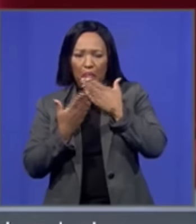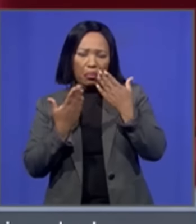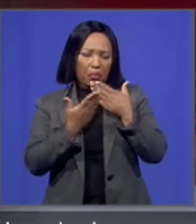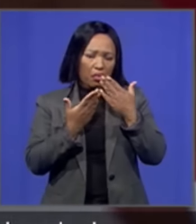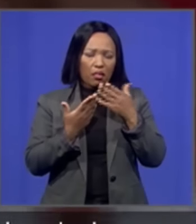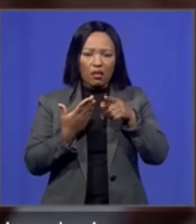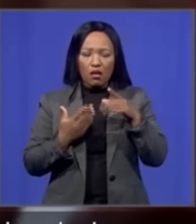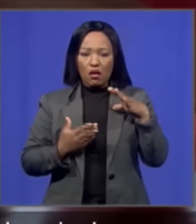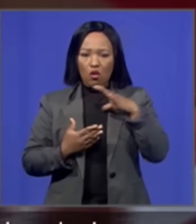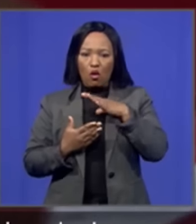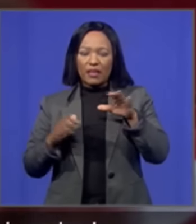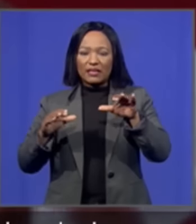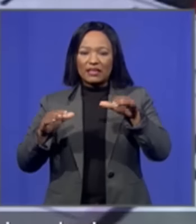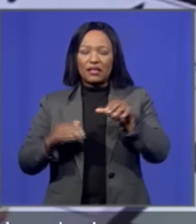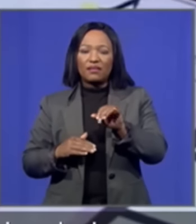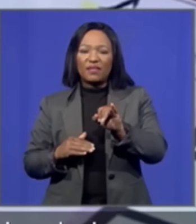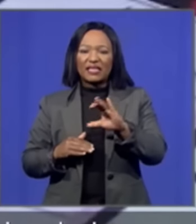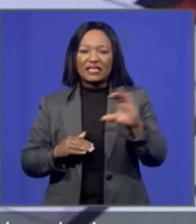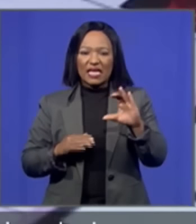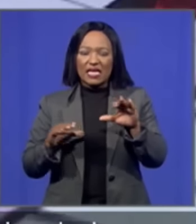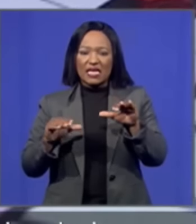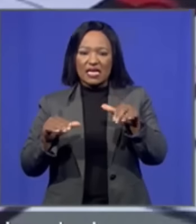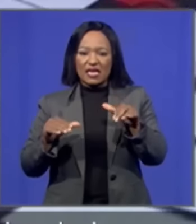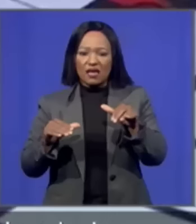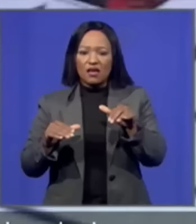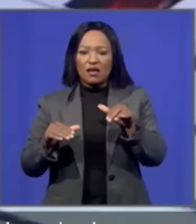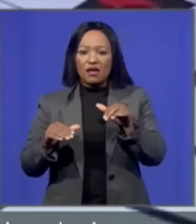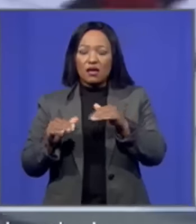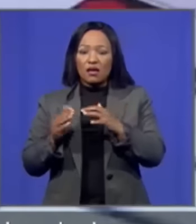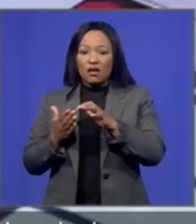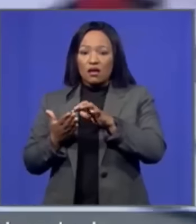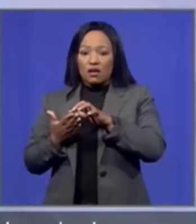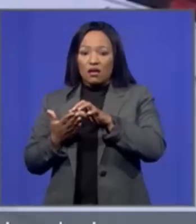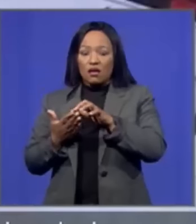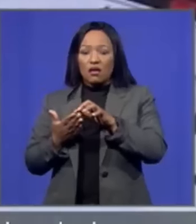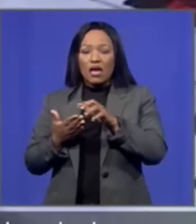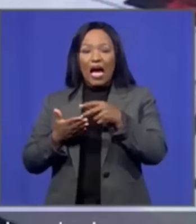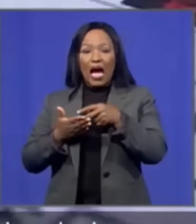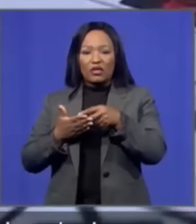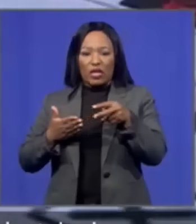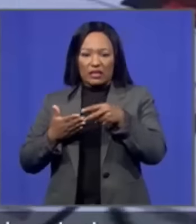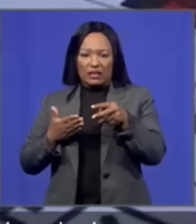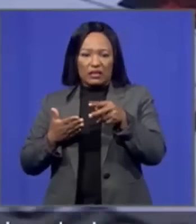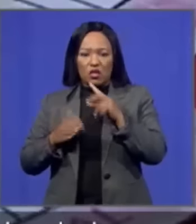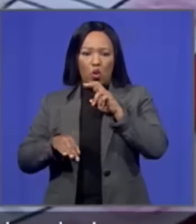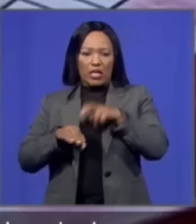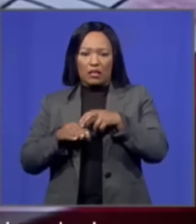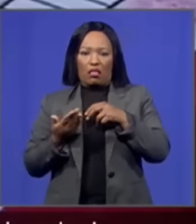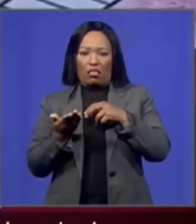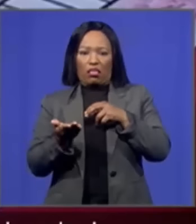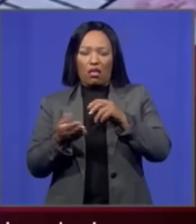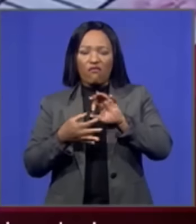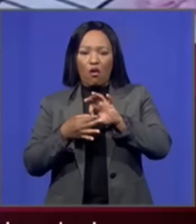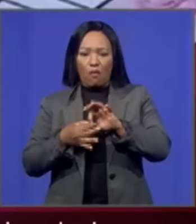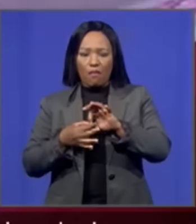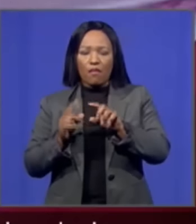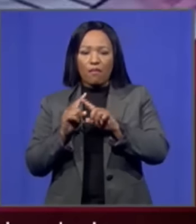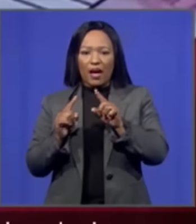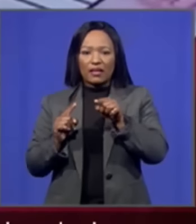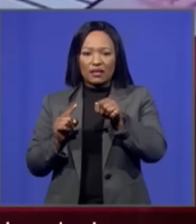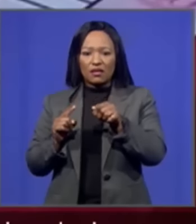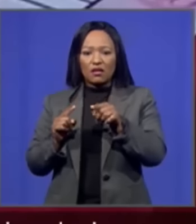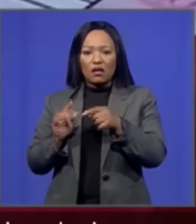komishene yeo ikemego ya dikgetho IEC, lengwalo la botlhatse bja bodulo ga le tlhokege go ingwadiša. E fela bakgethi ba swanela ke go